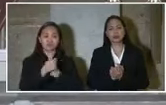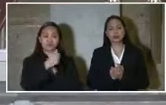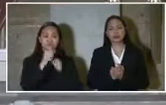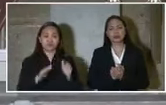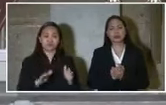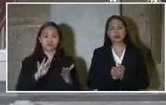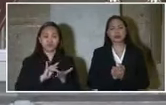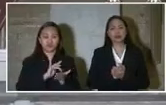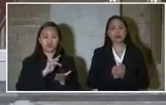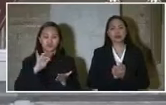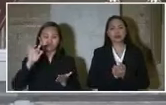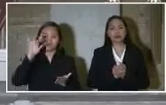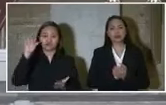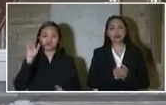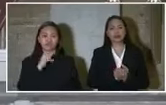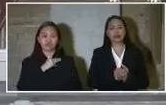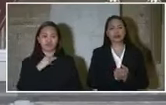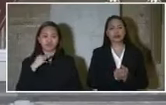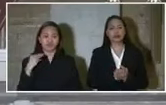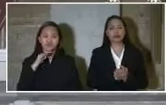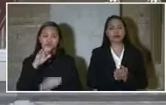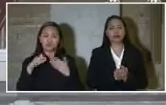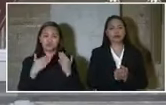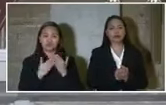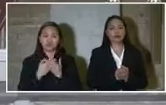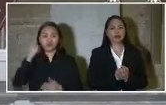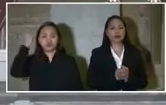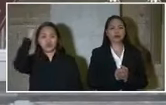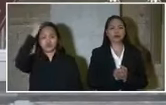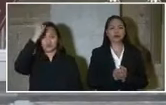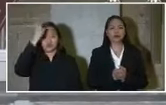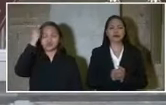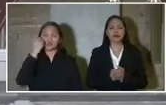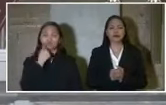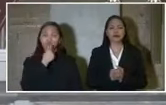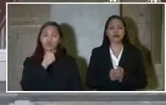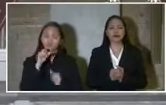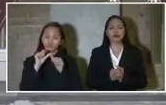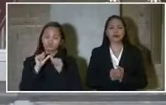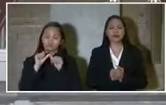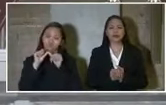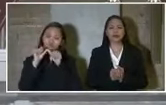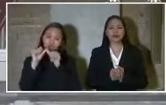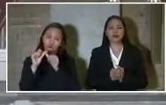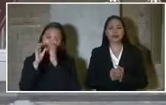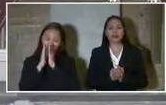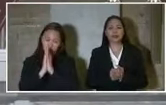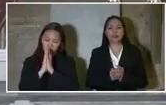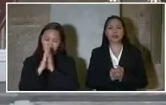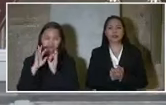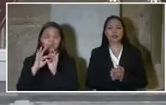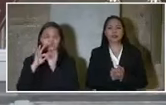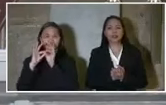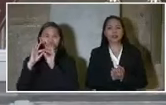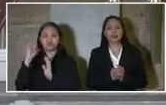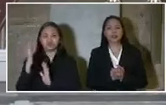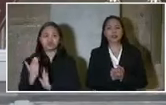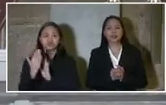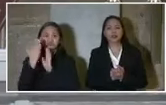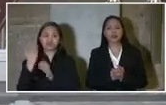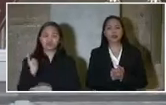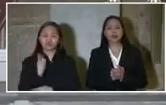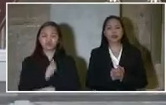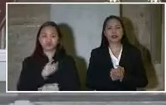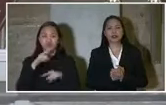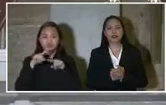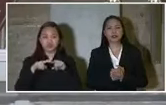and glorious martyrs, and with all the saints on whose constant intercession in your presence we